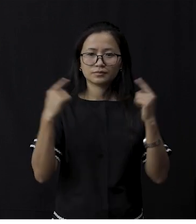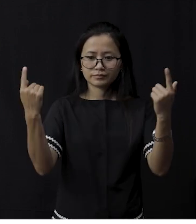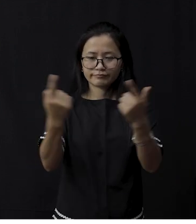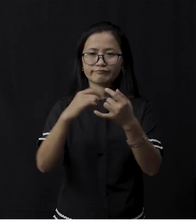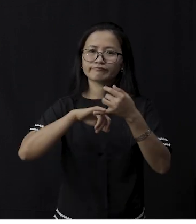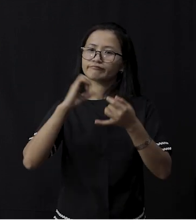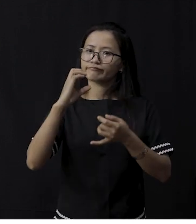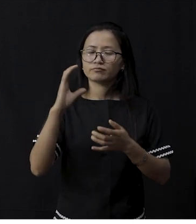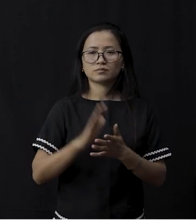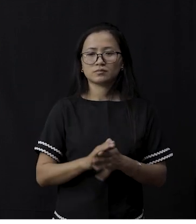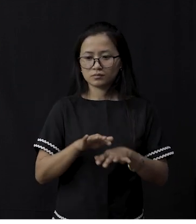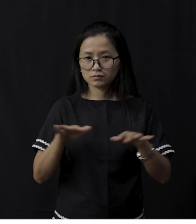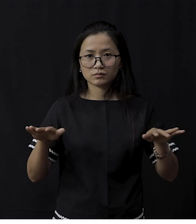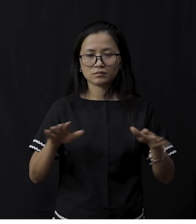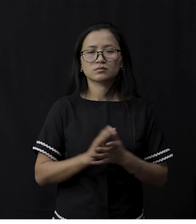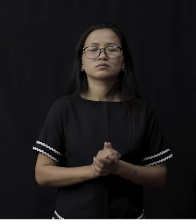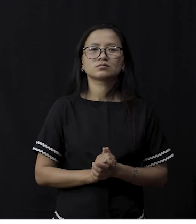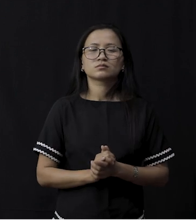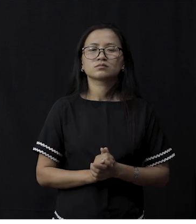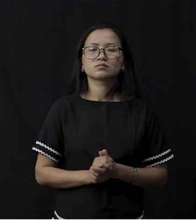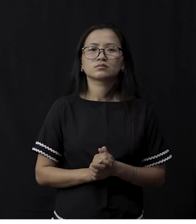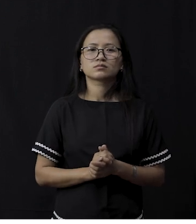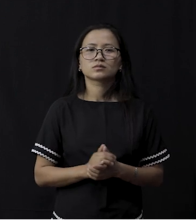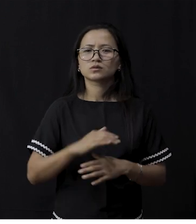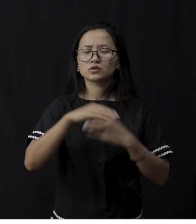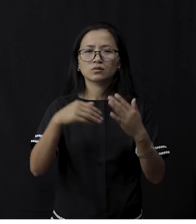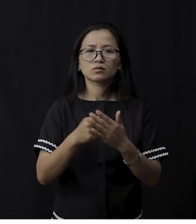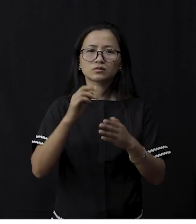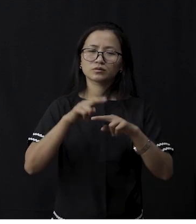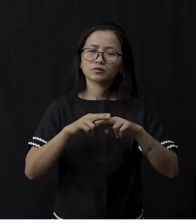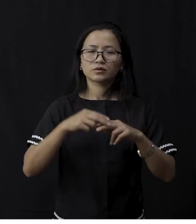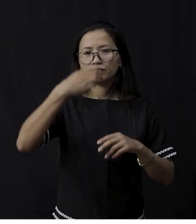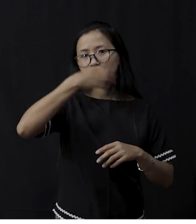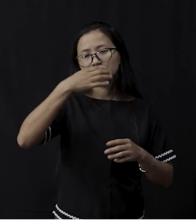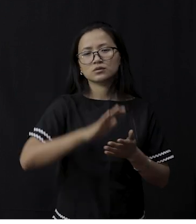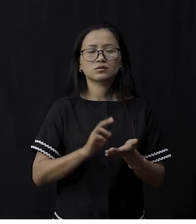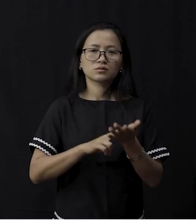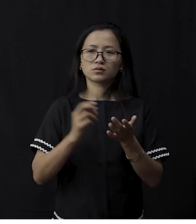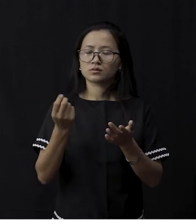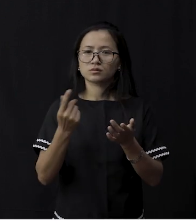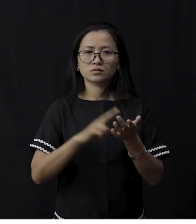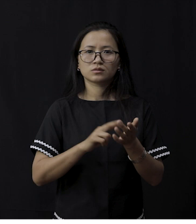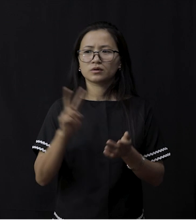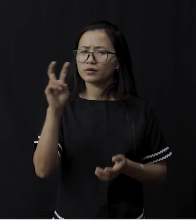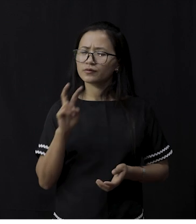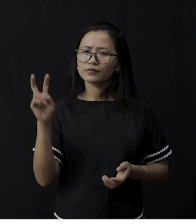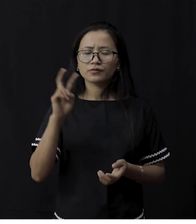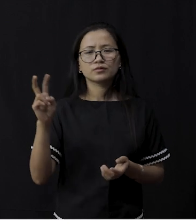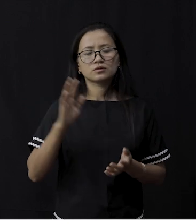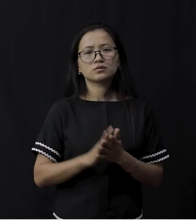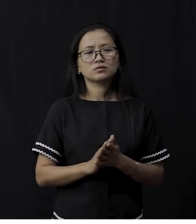that lab again is your noun. All the fruits are your nouns and vegetables also.